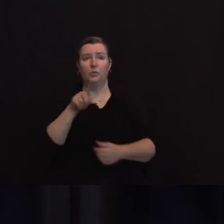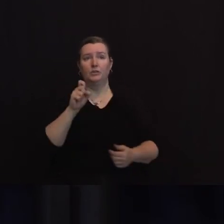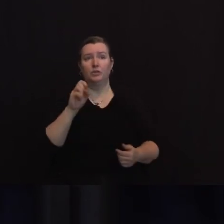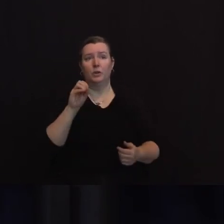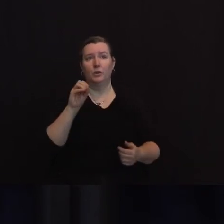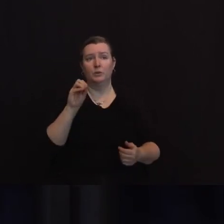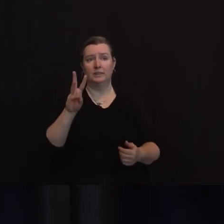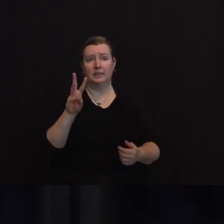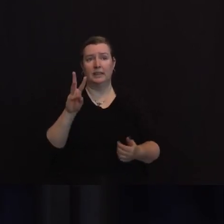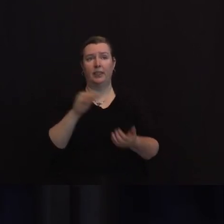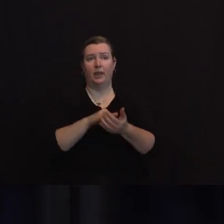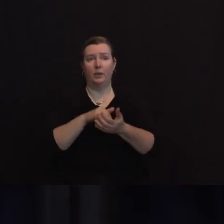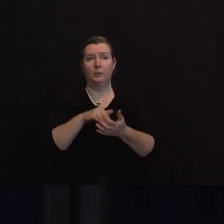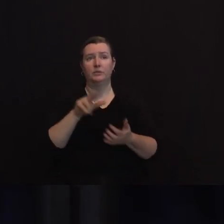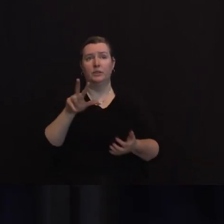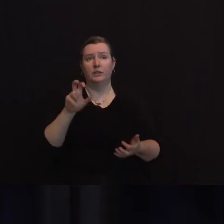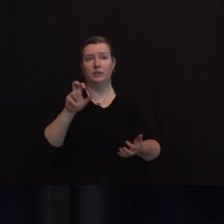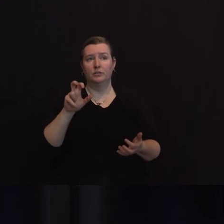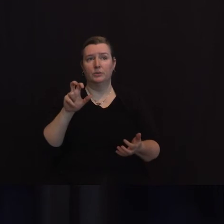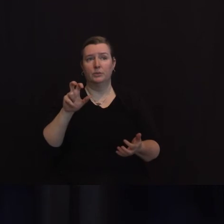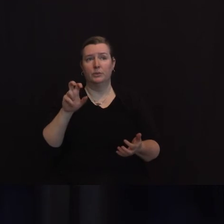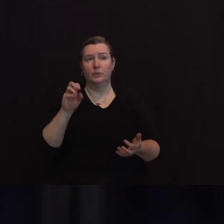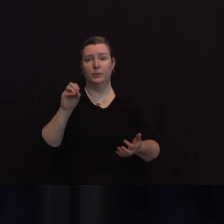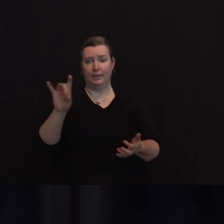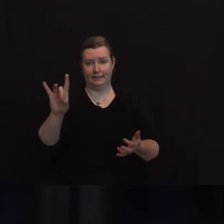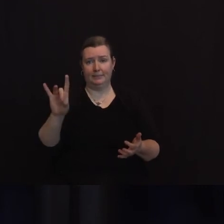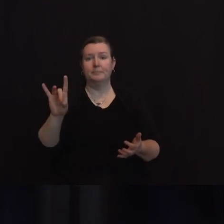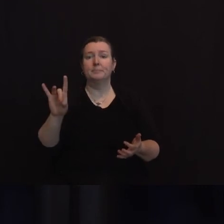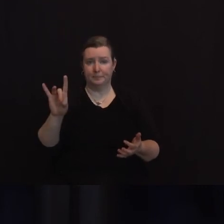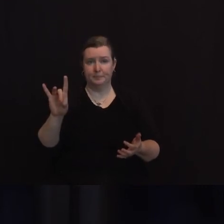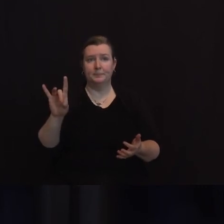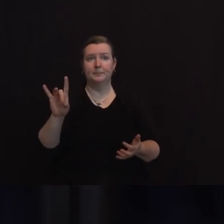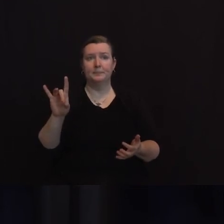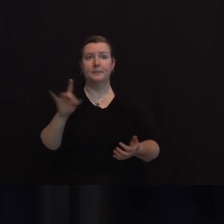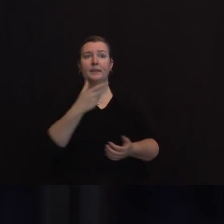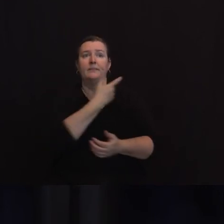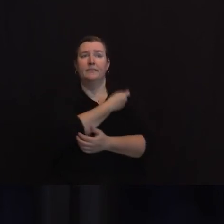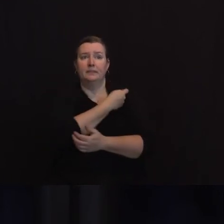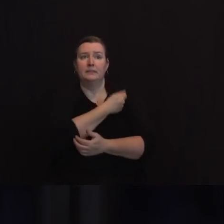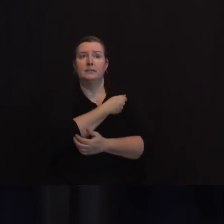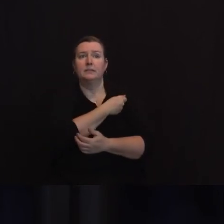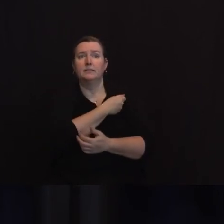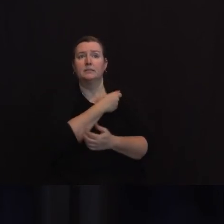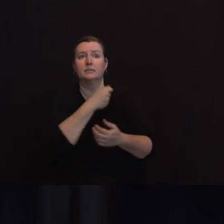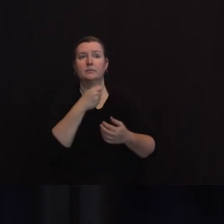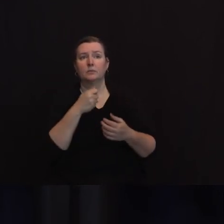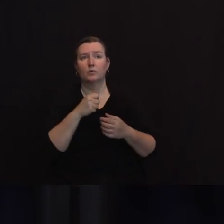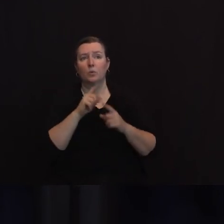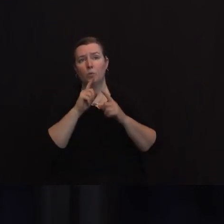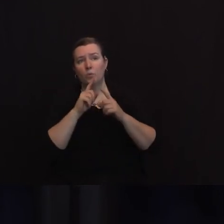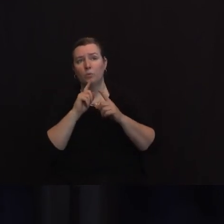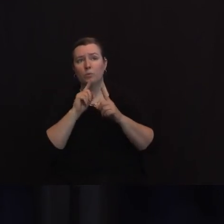106,308. That are the doses that are reported in Tiberias.